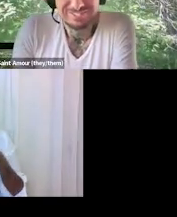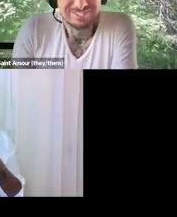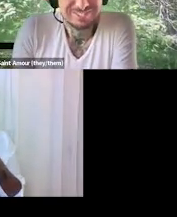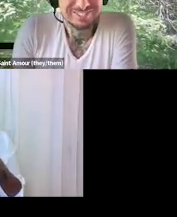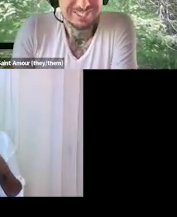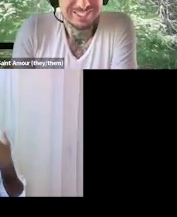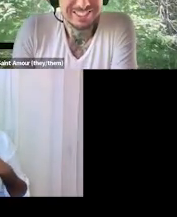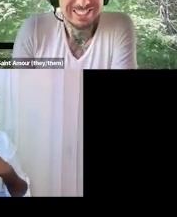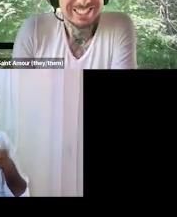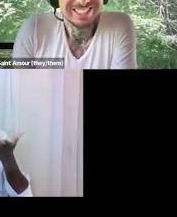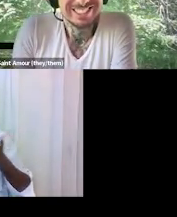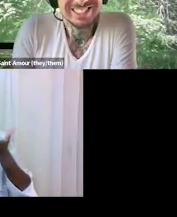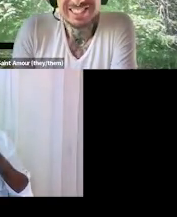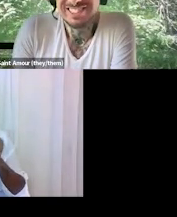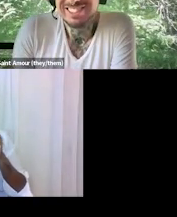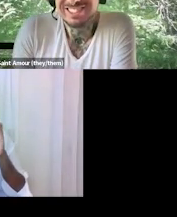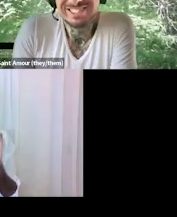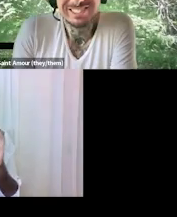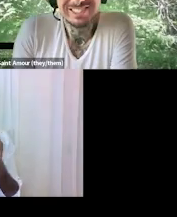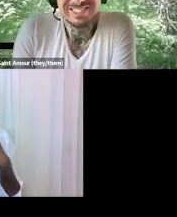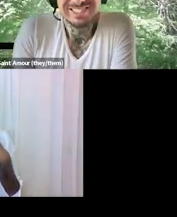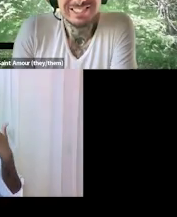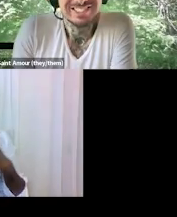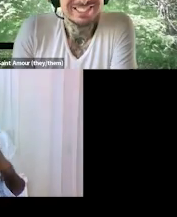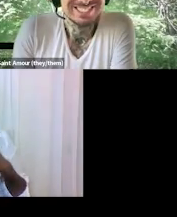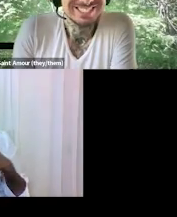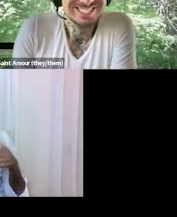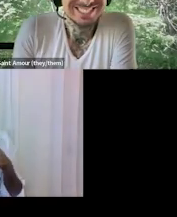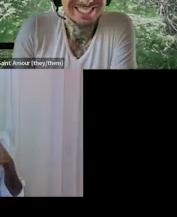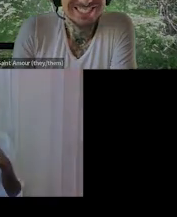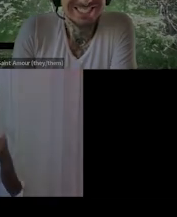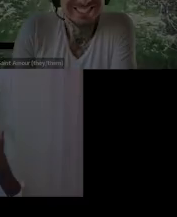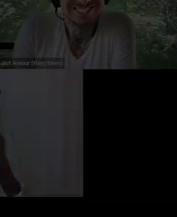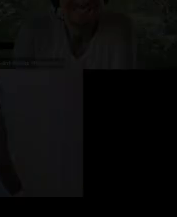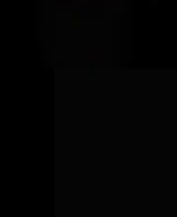to end the slideshow so that we can see you and appreciate you fully.